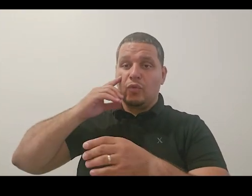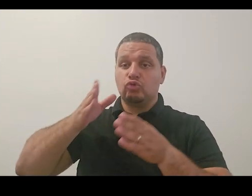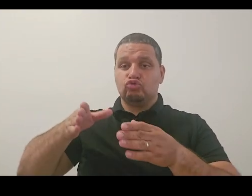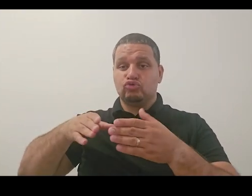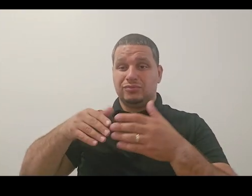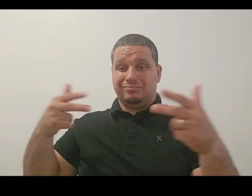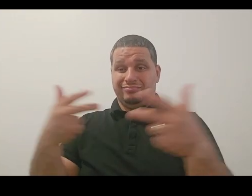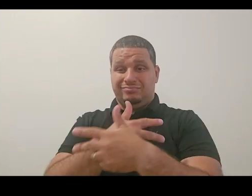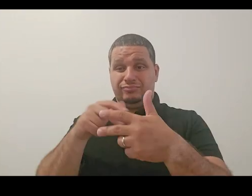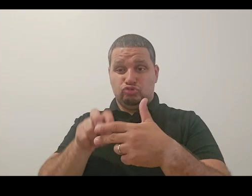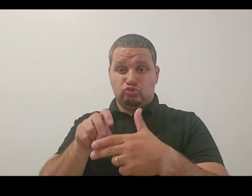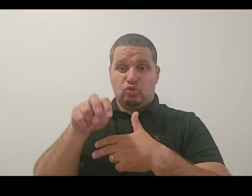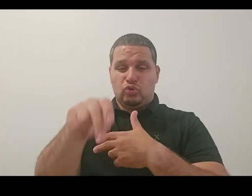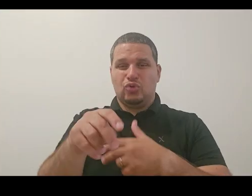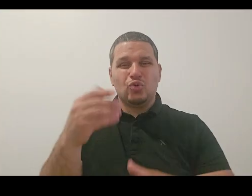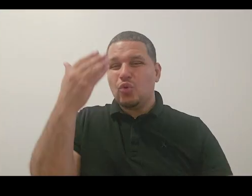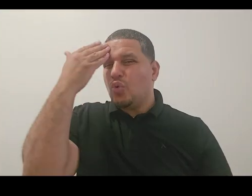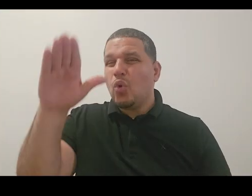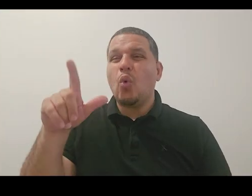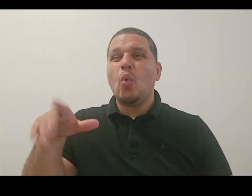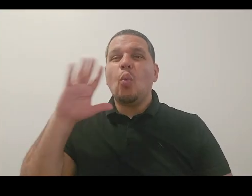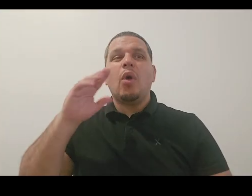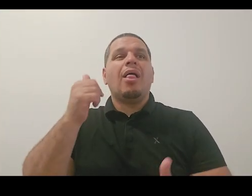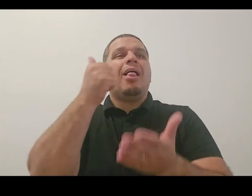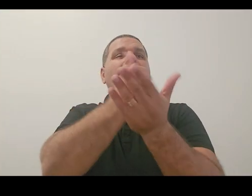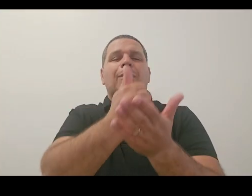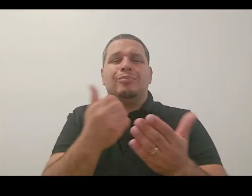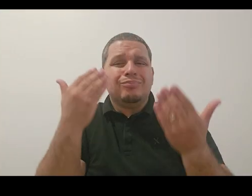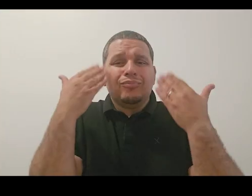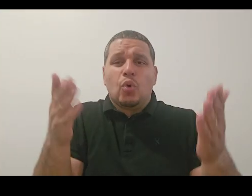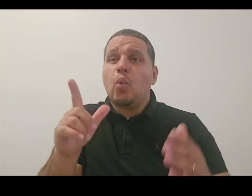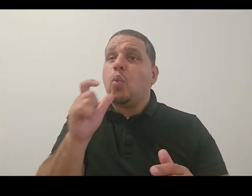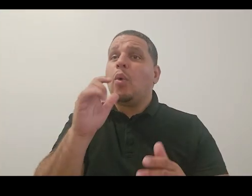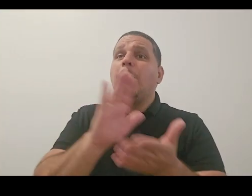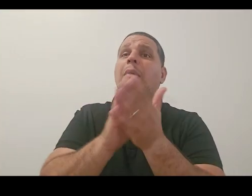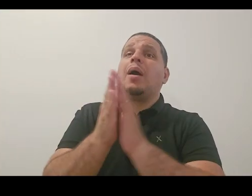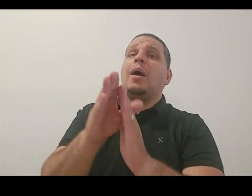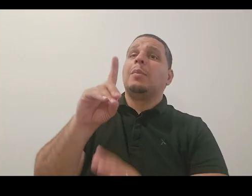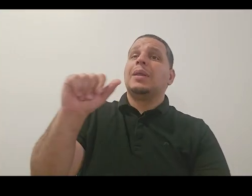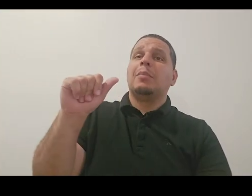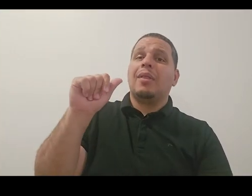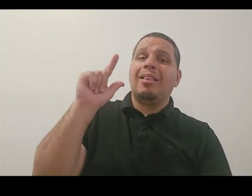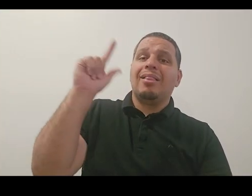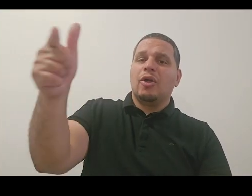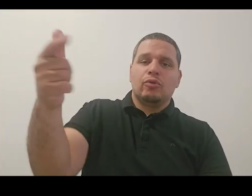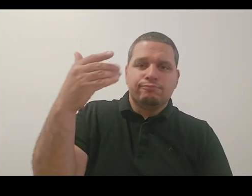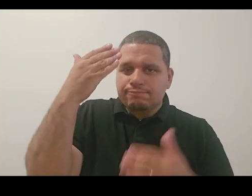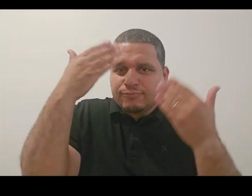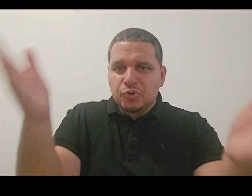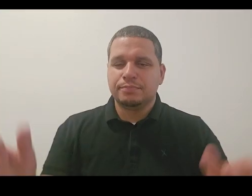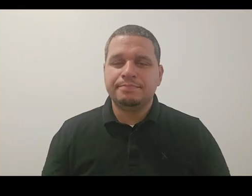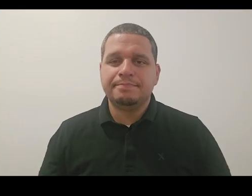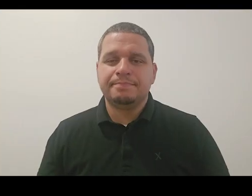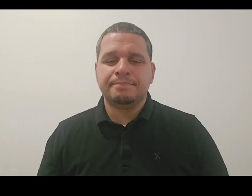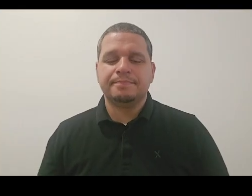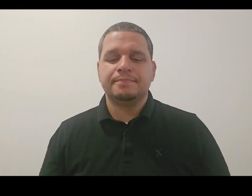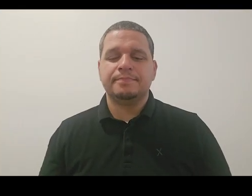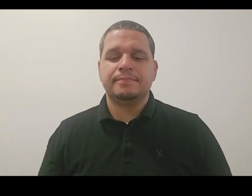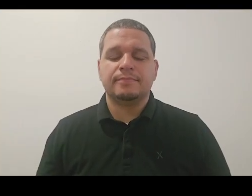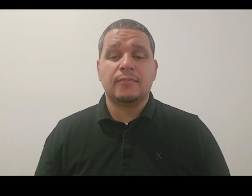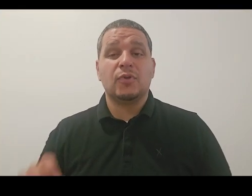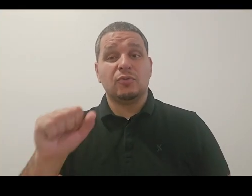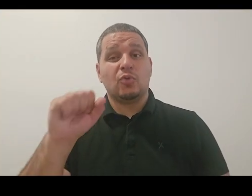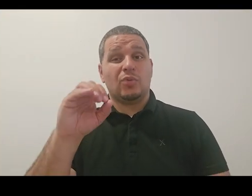that is in everybody's best interest. And you don't even know whose best interest it's going to be in because you don't know who's going to become disabled later on.